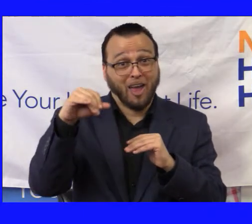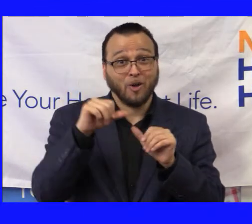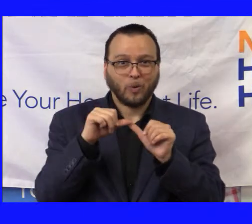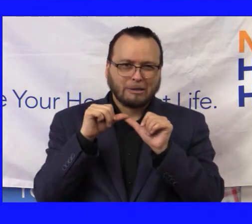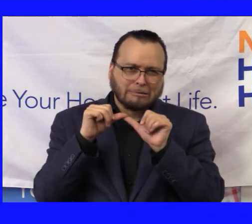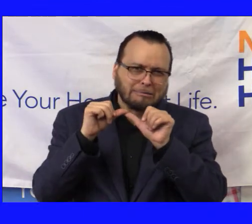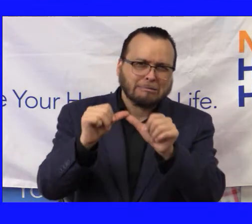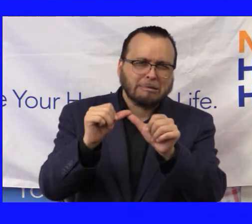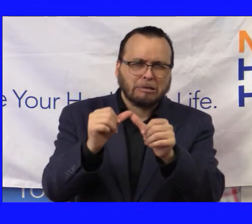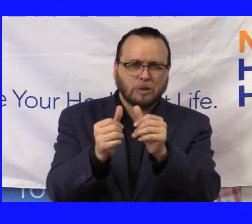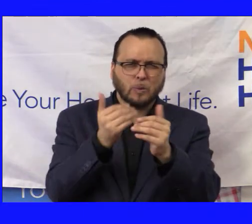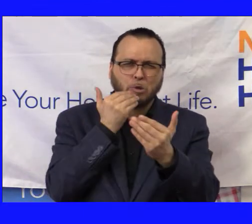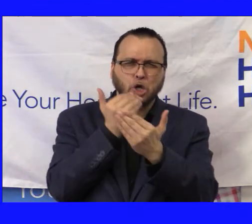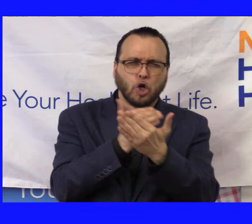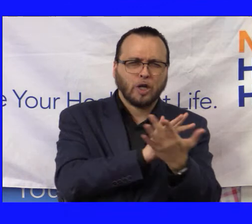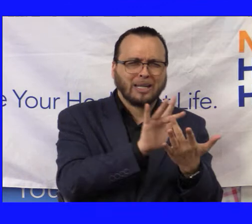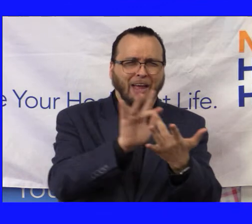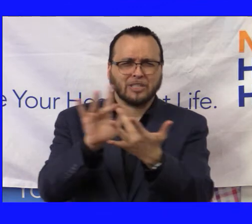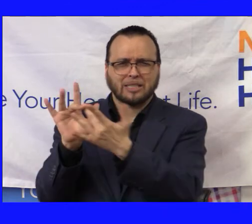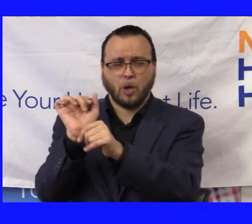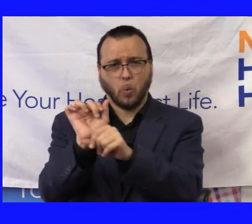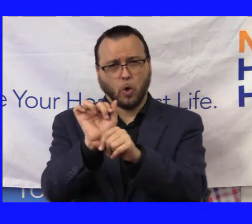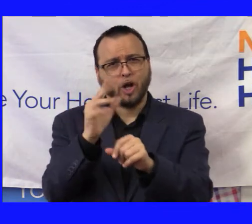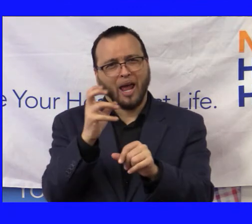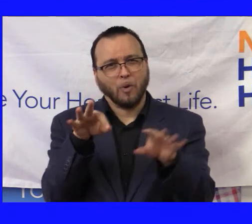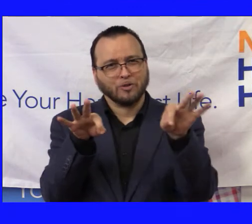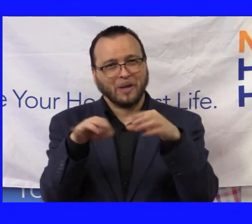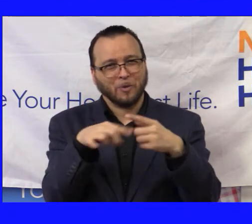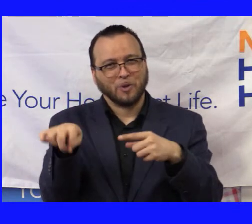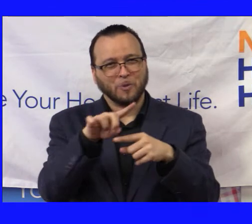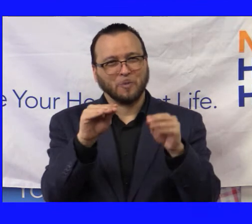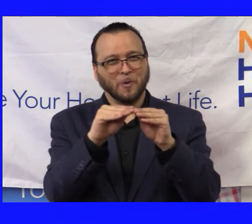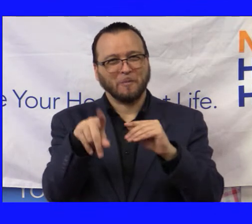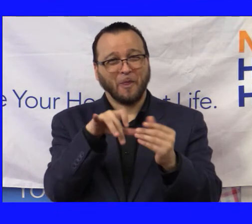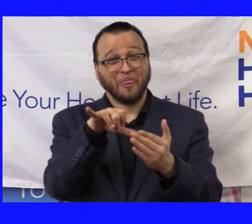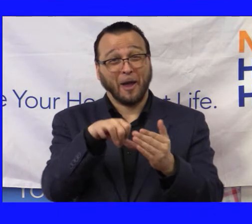which I'm going to tell you more about. Next slide, please.